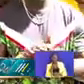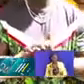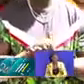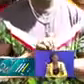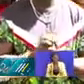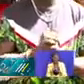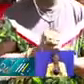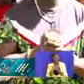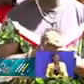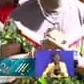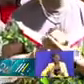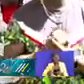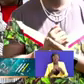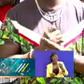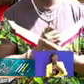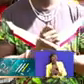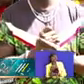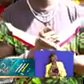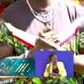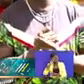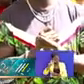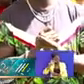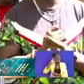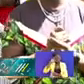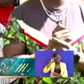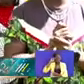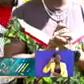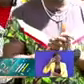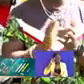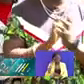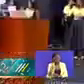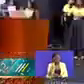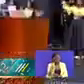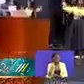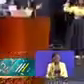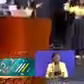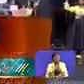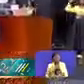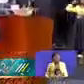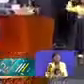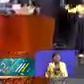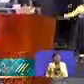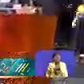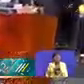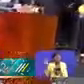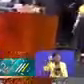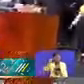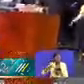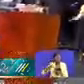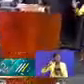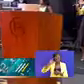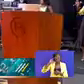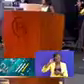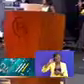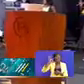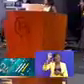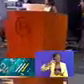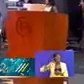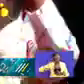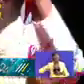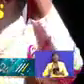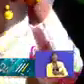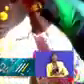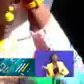it up well we are raising giant Slayers those are the Slayers of our day